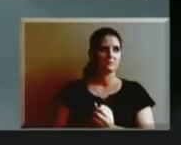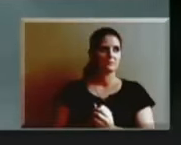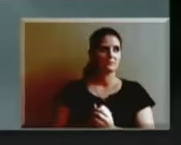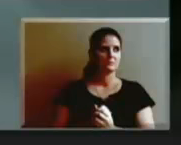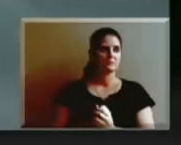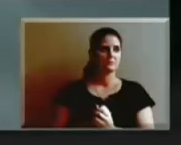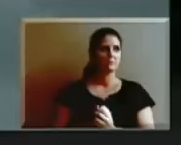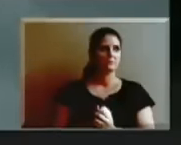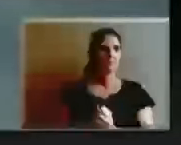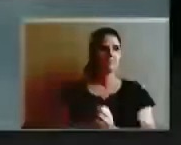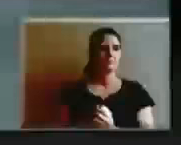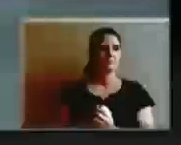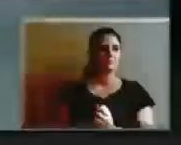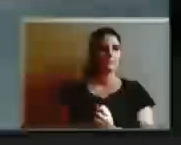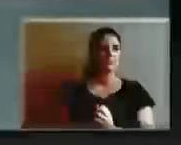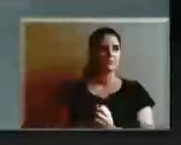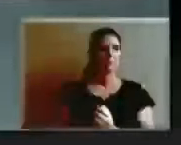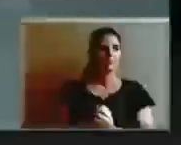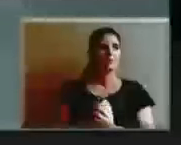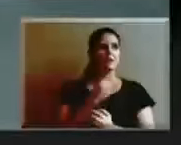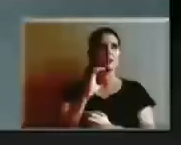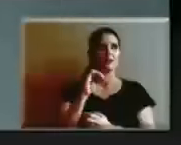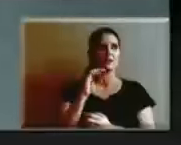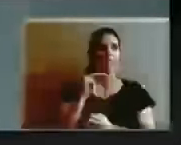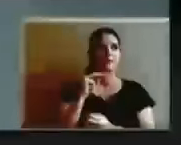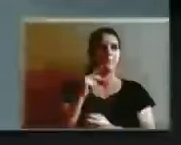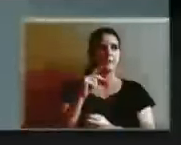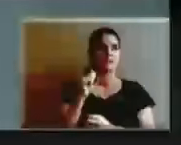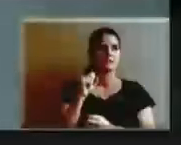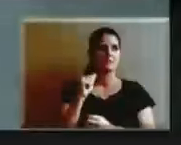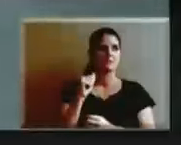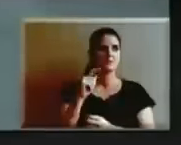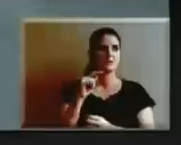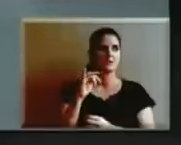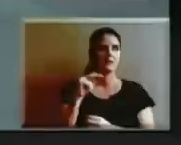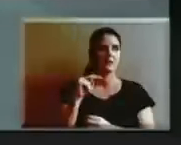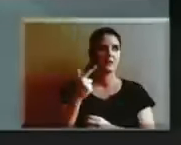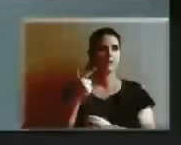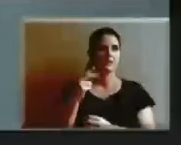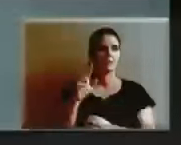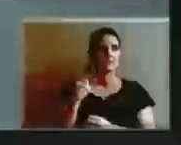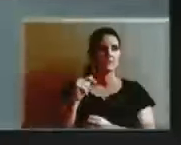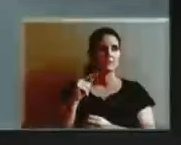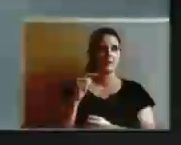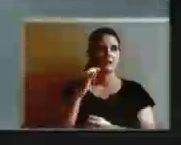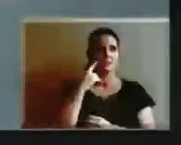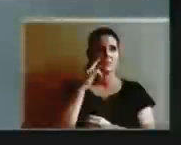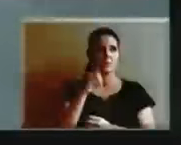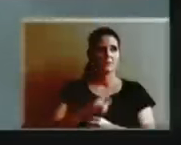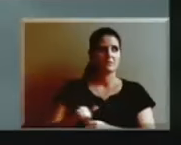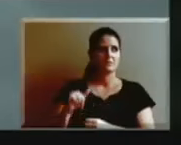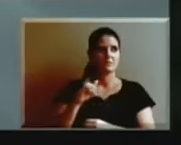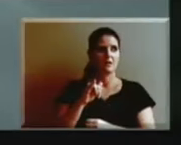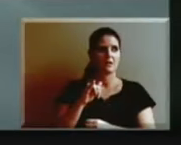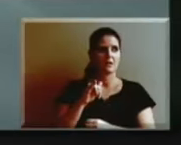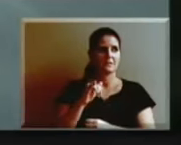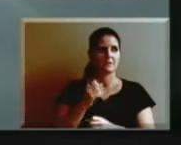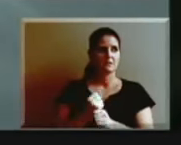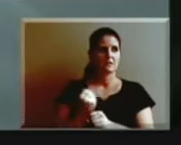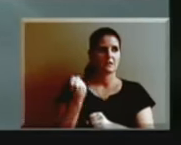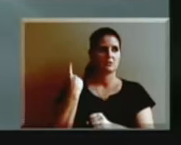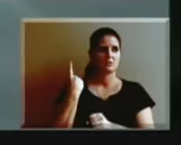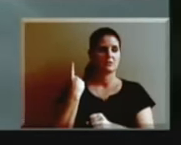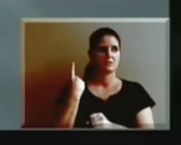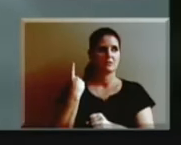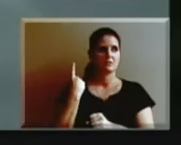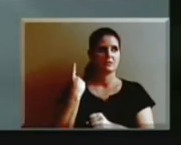The compensating rate provides the same revenue as last year. To fully resource and